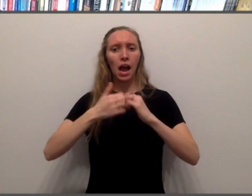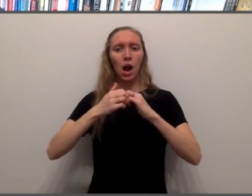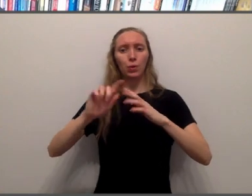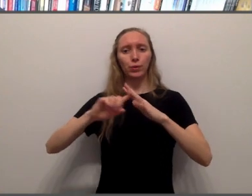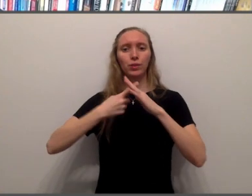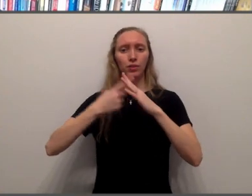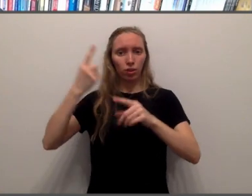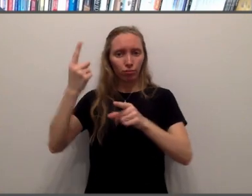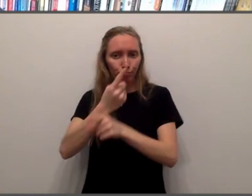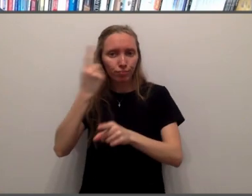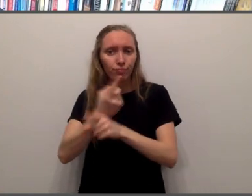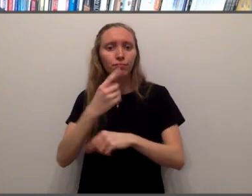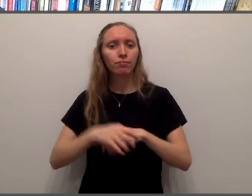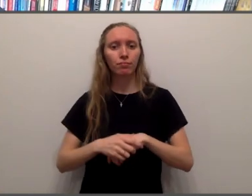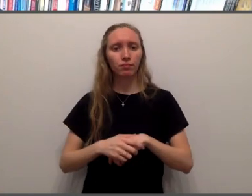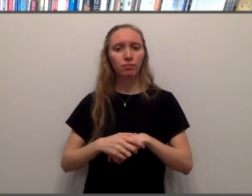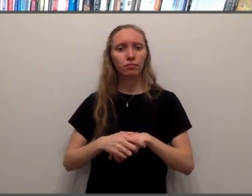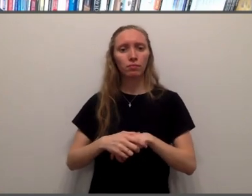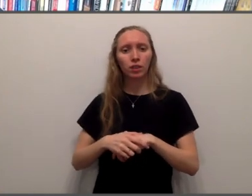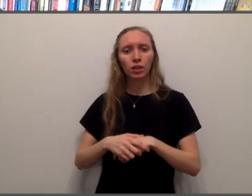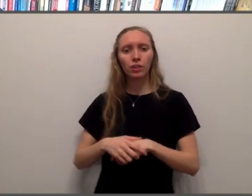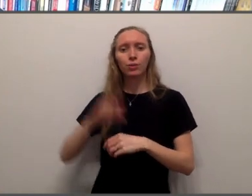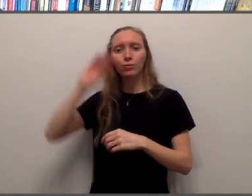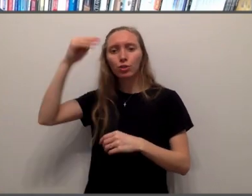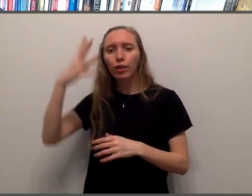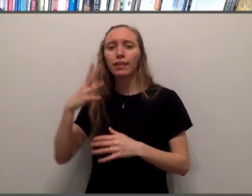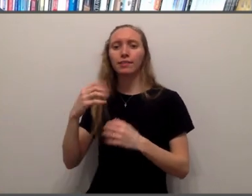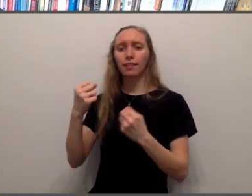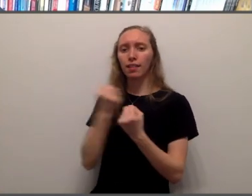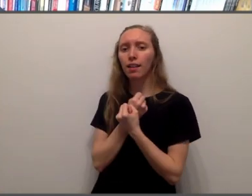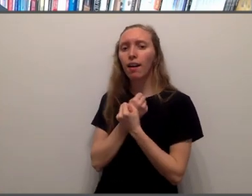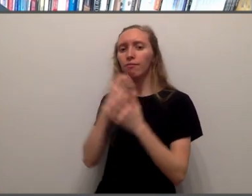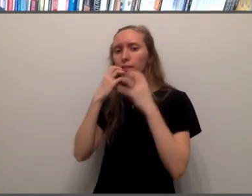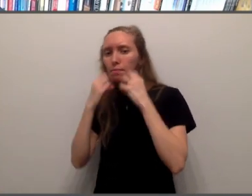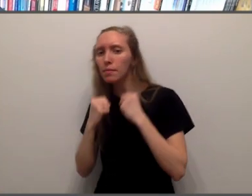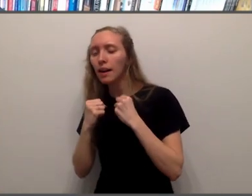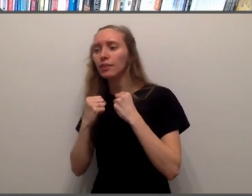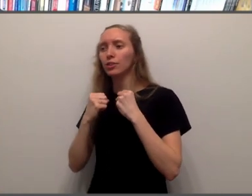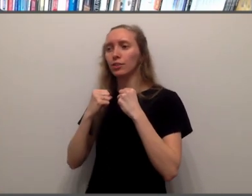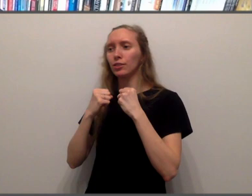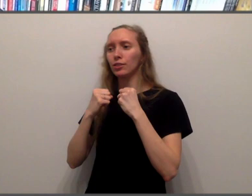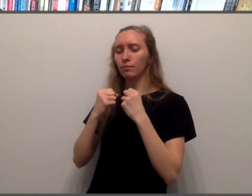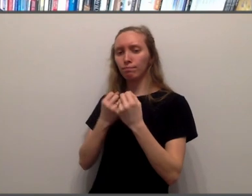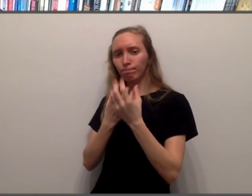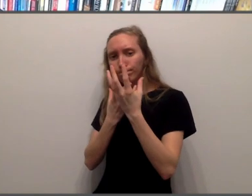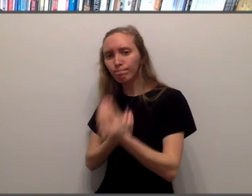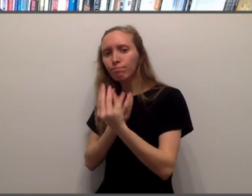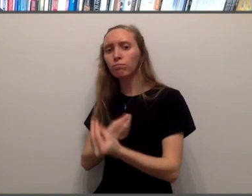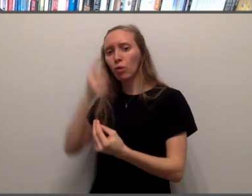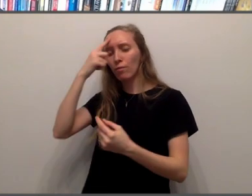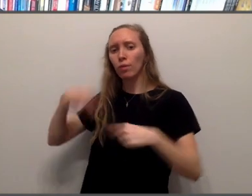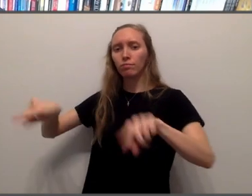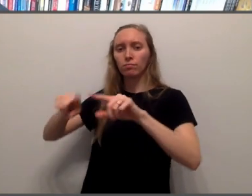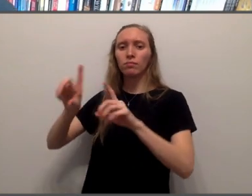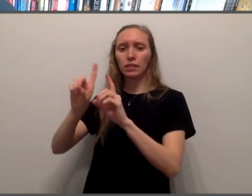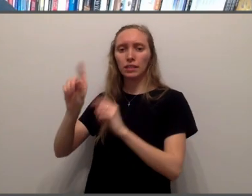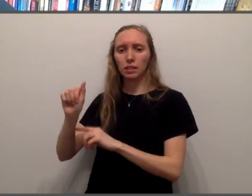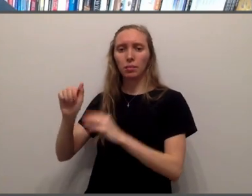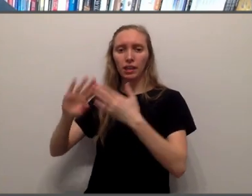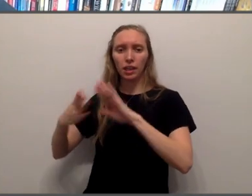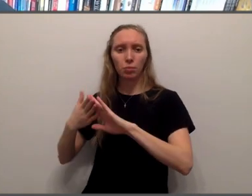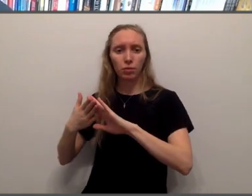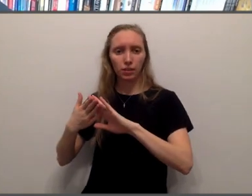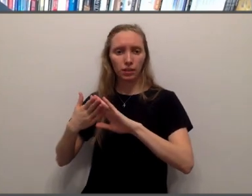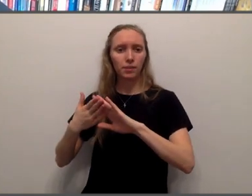grace and love, compassion and inclusion to those in the disability community. Number one, the